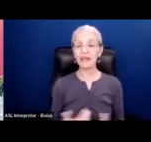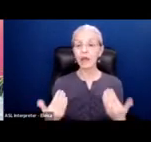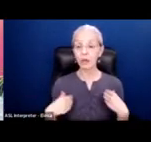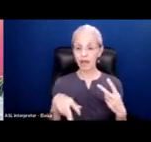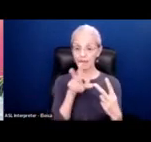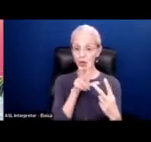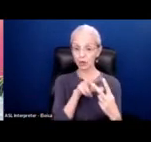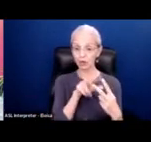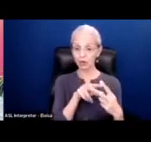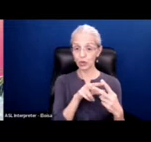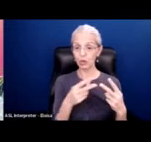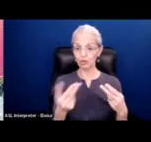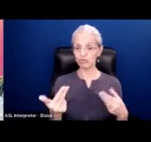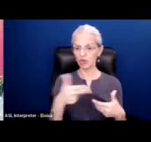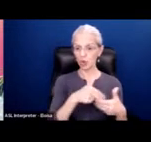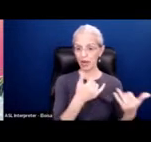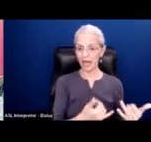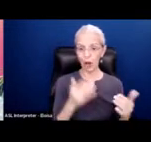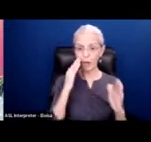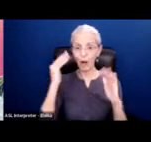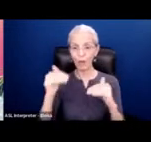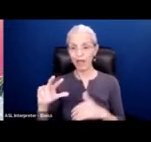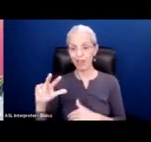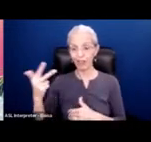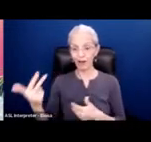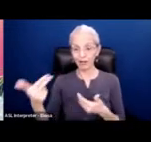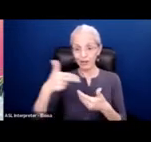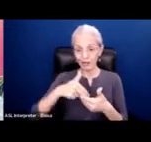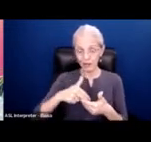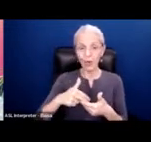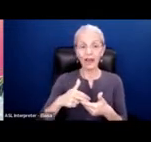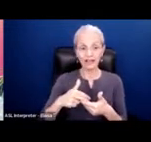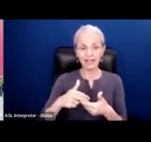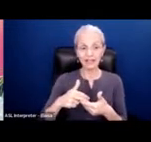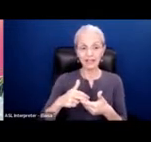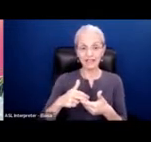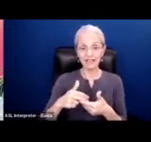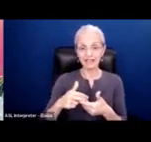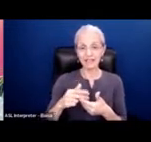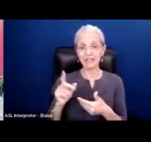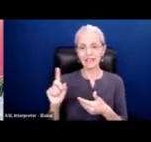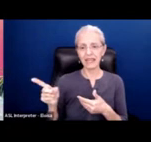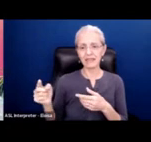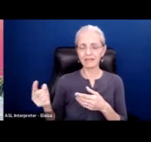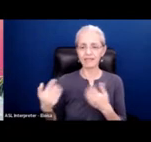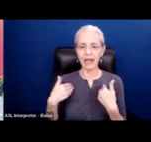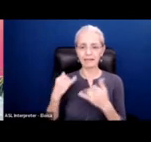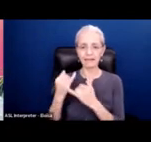two panelists with us now, and we hope that we will be joined by a third who has had some things come